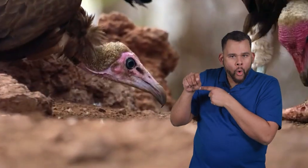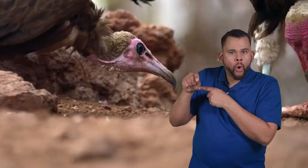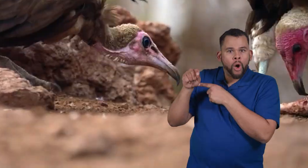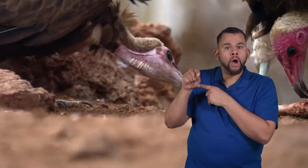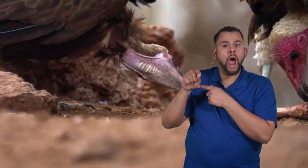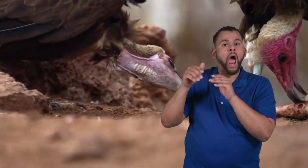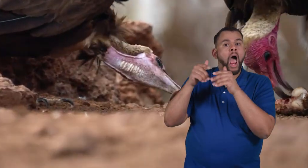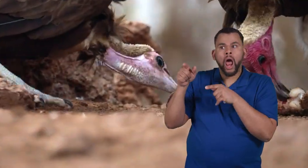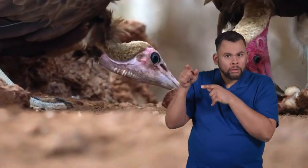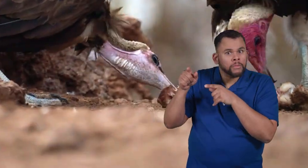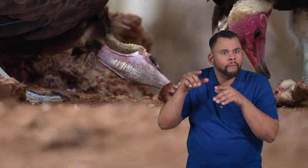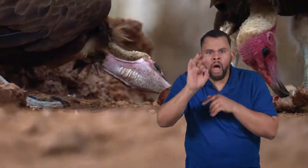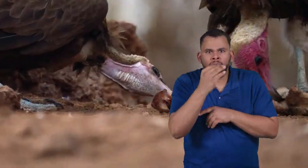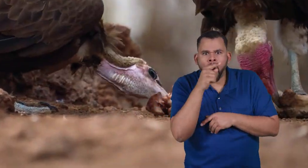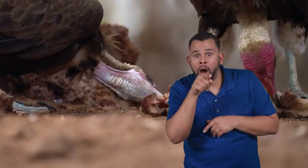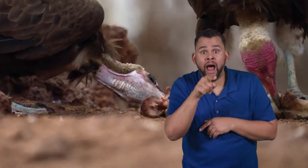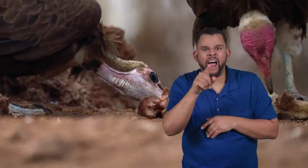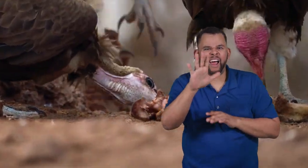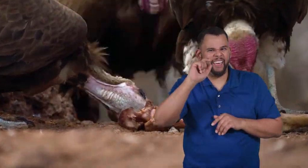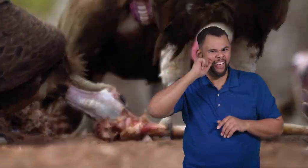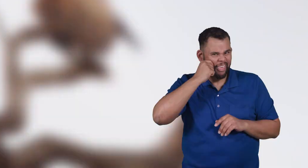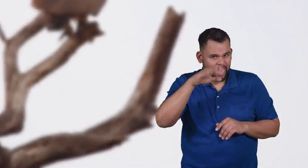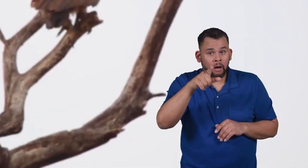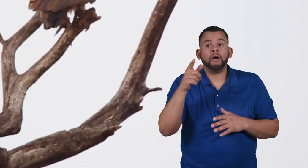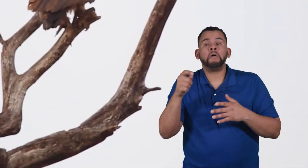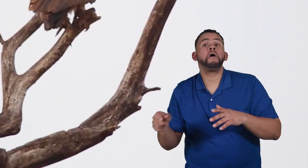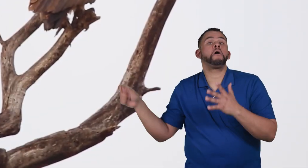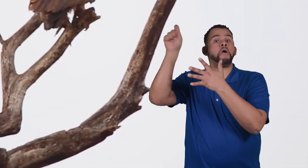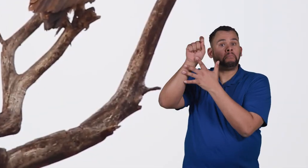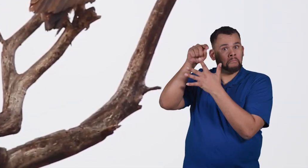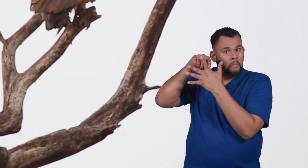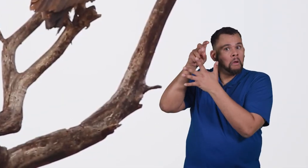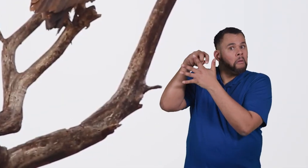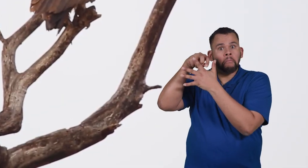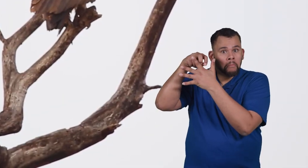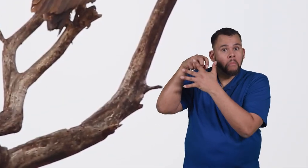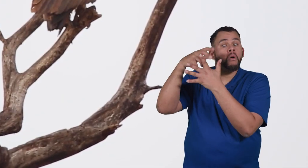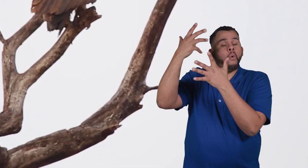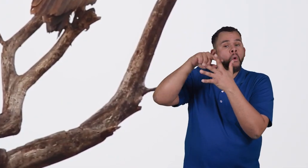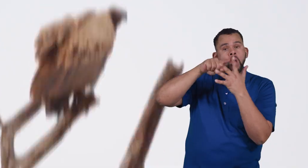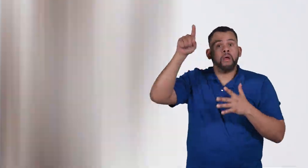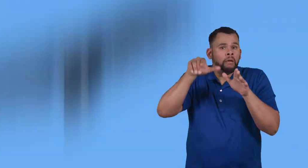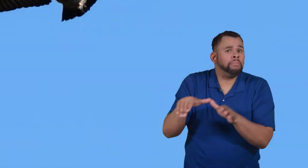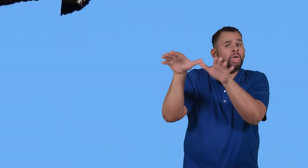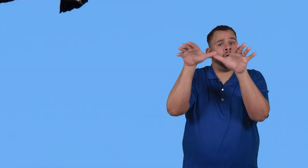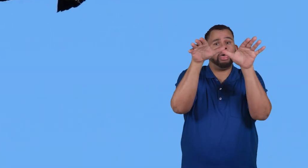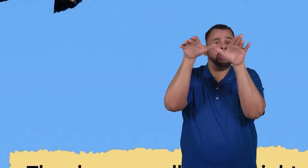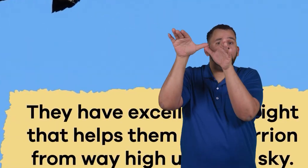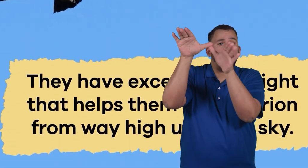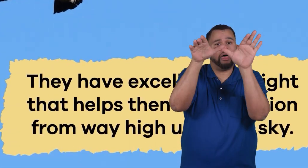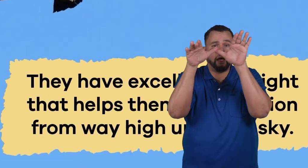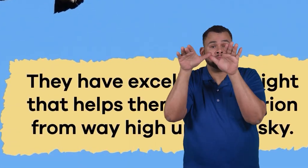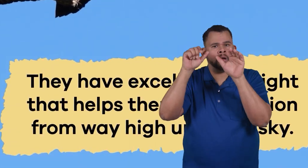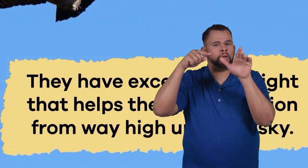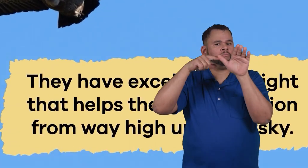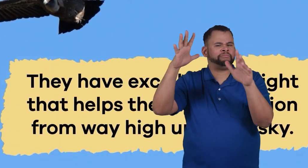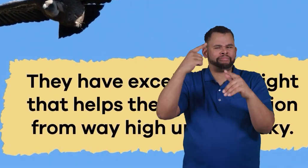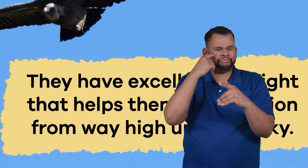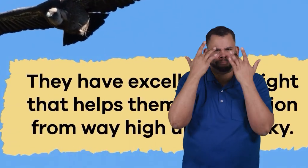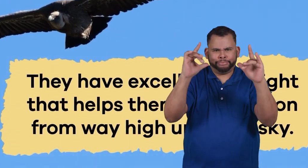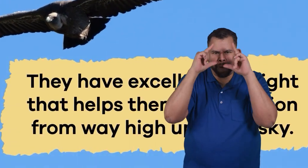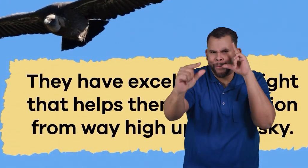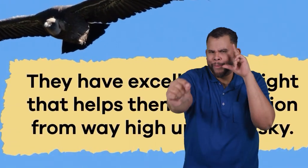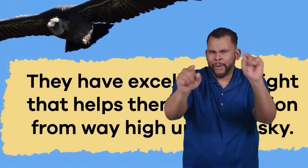How vultures find their meals is pretty cool. They have some remarkable adaptations. For one, they have excellent